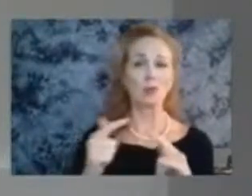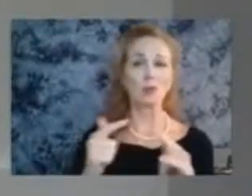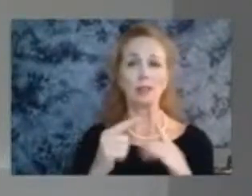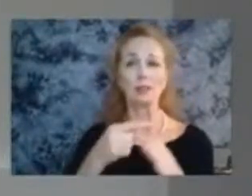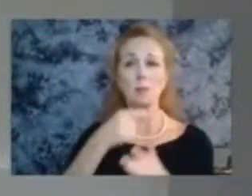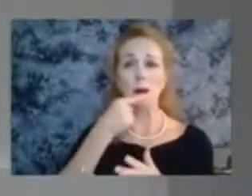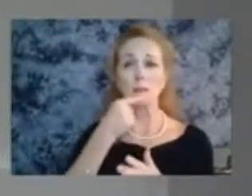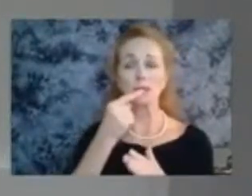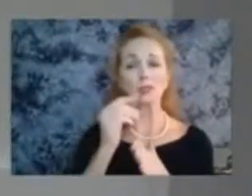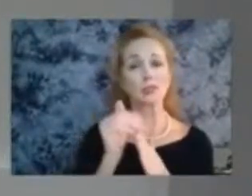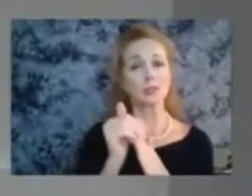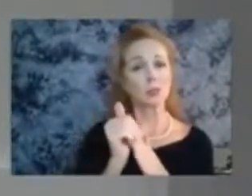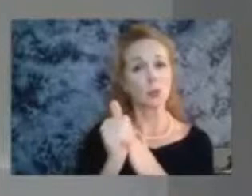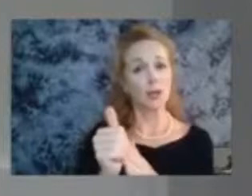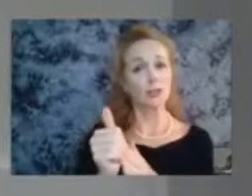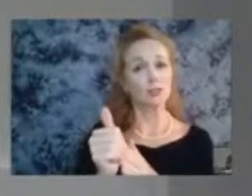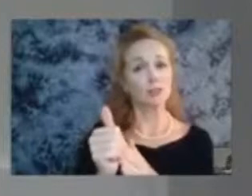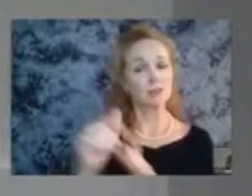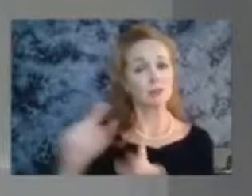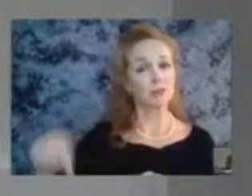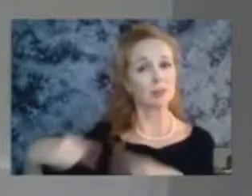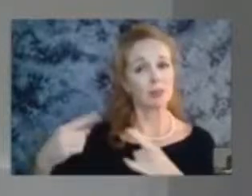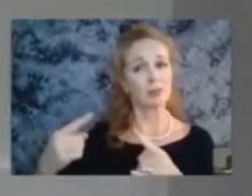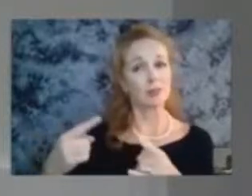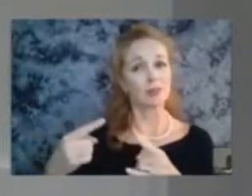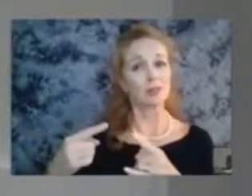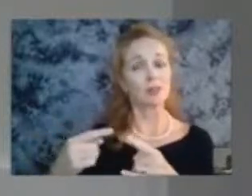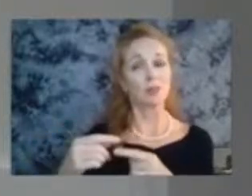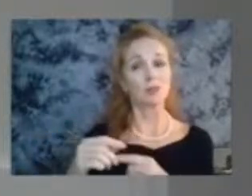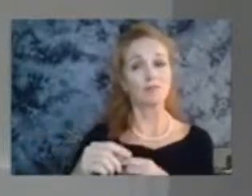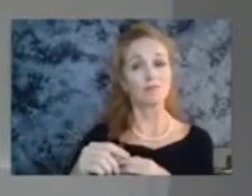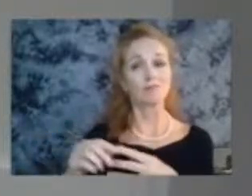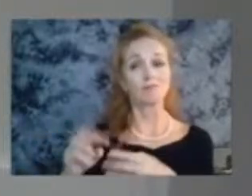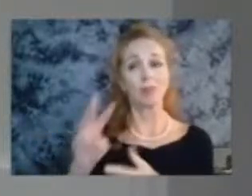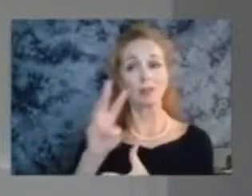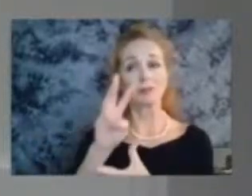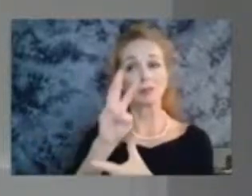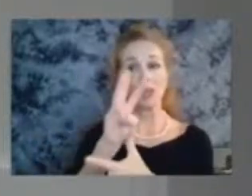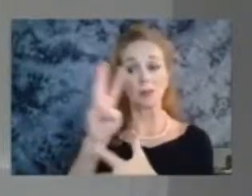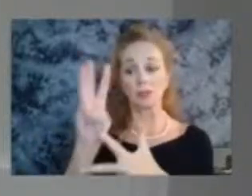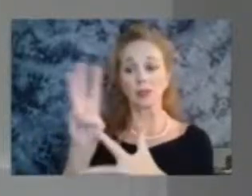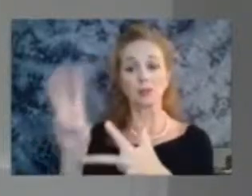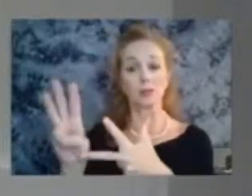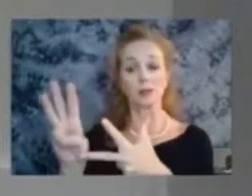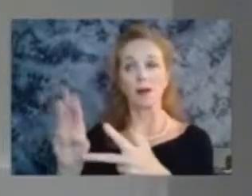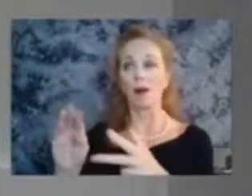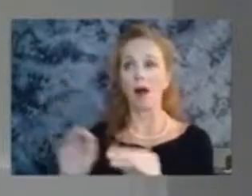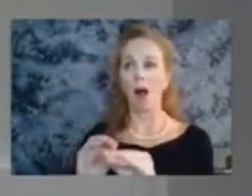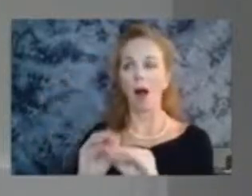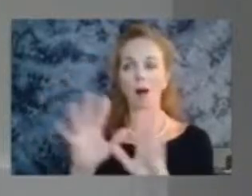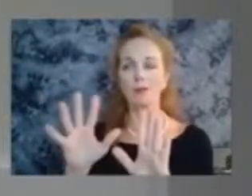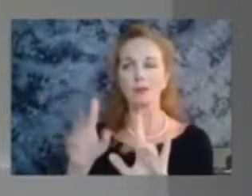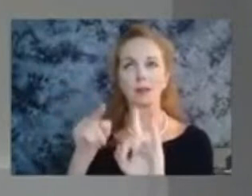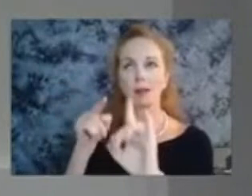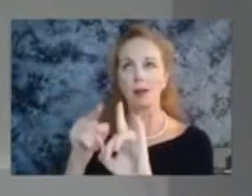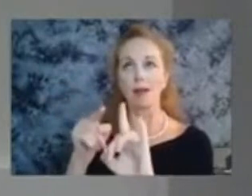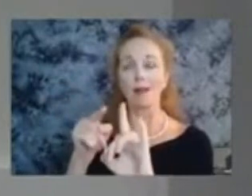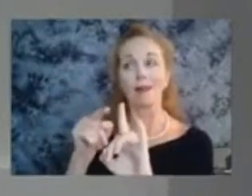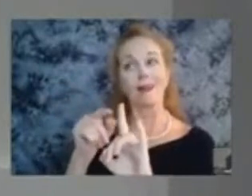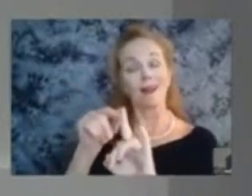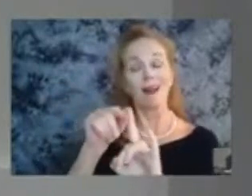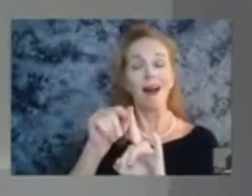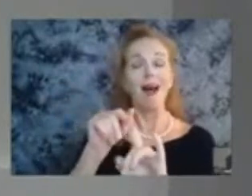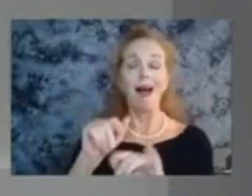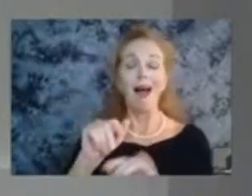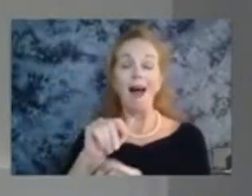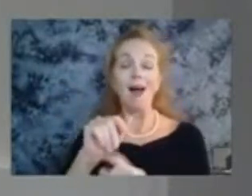been to exercise the 3 Ws, and obviously optimal air quality conditions